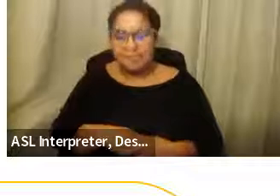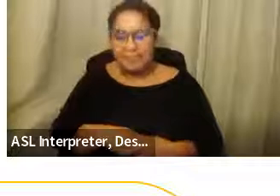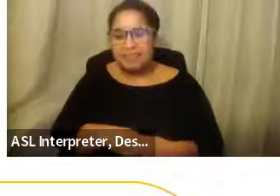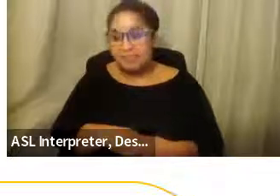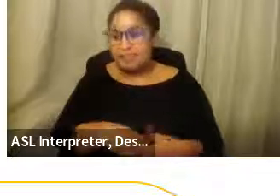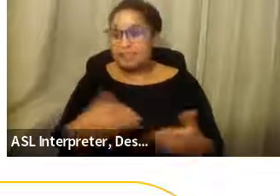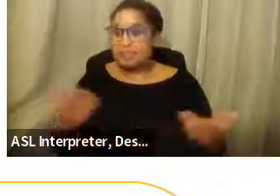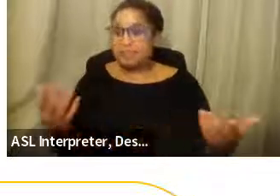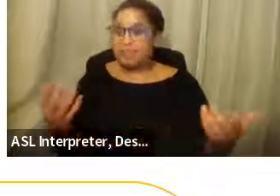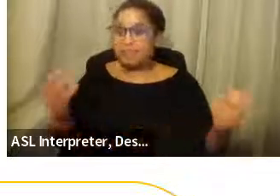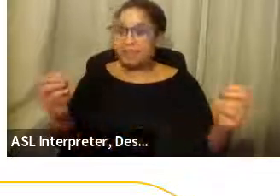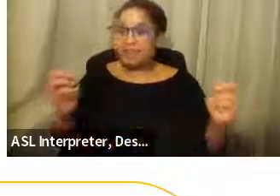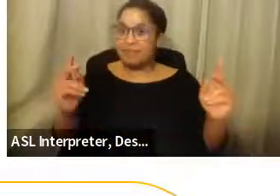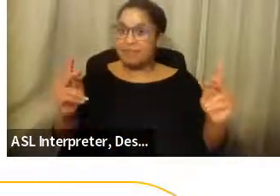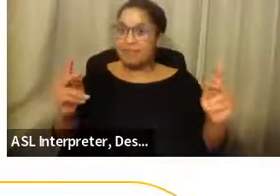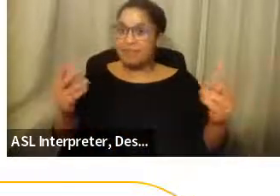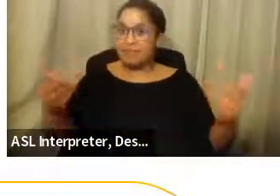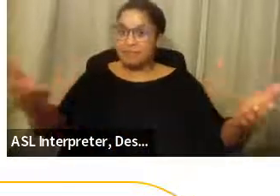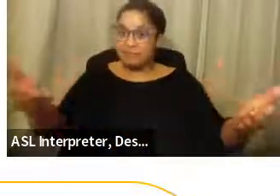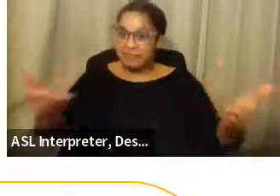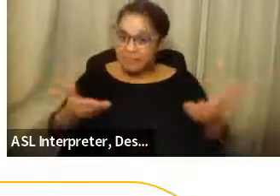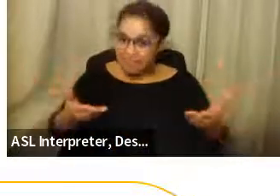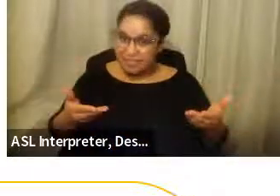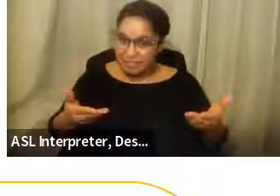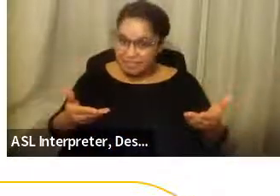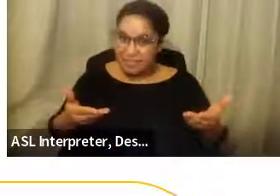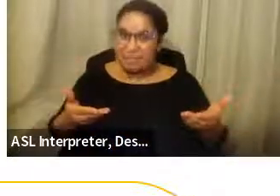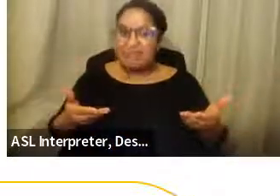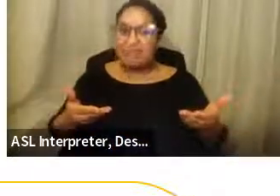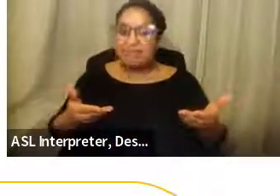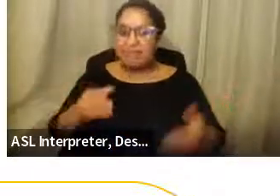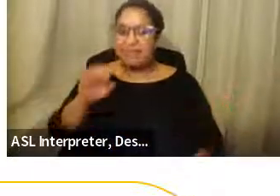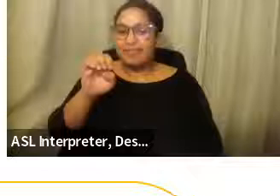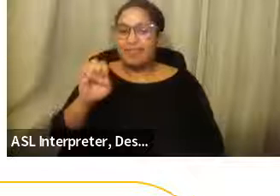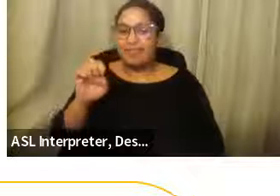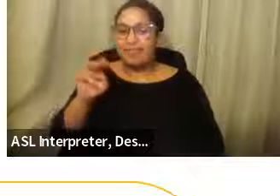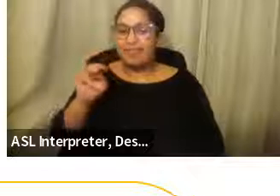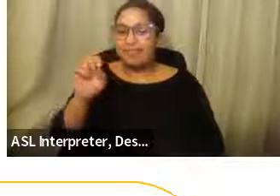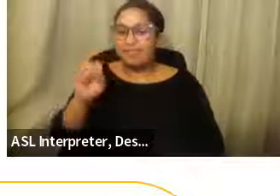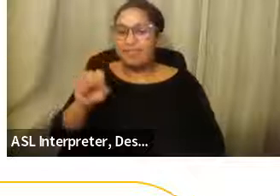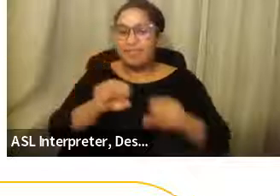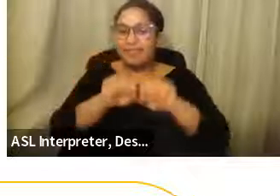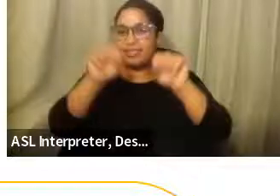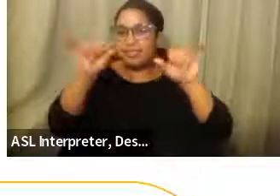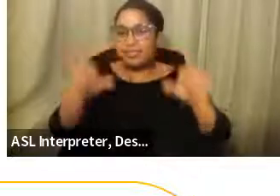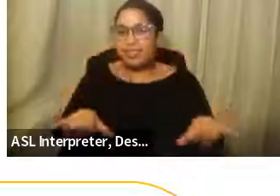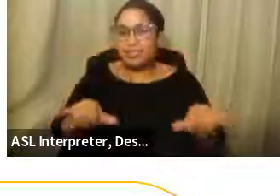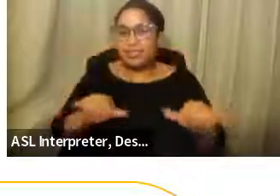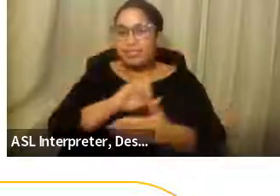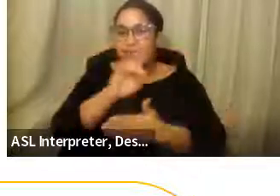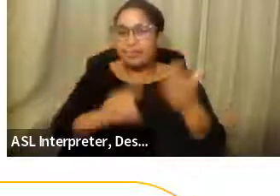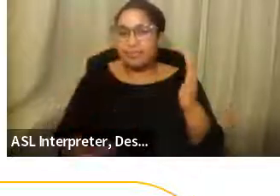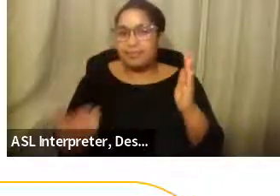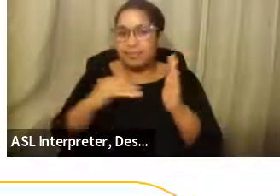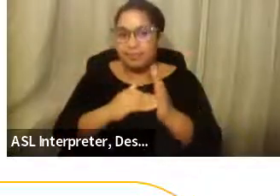The Okay, button. so welcome again to the EMS System Redesign Community